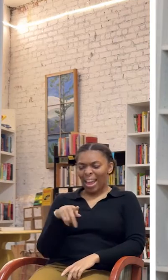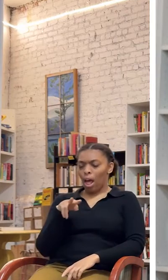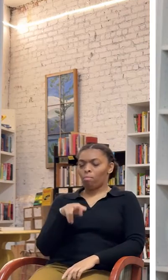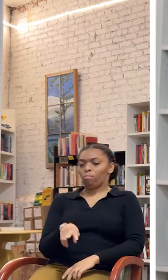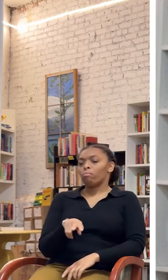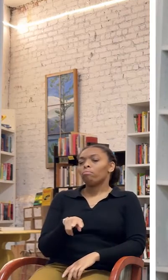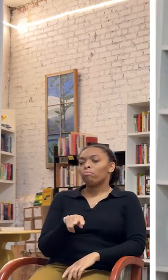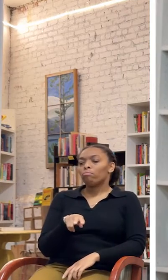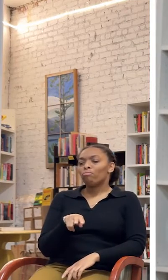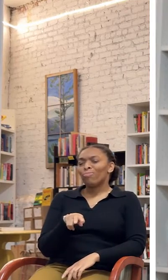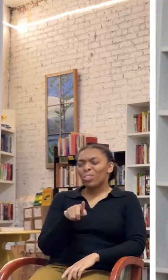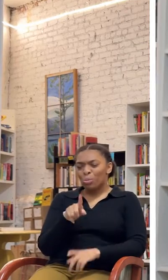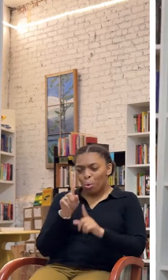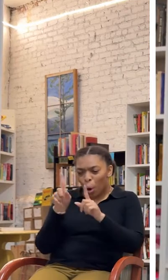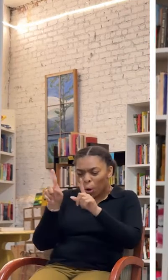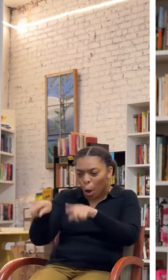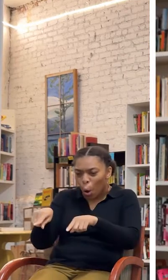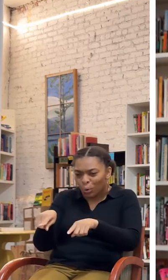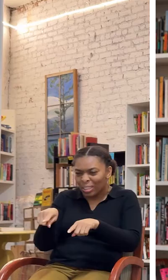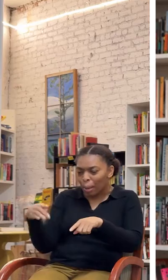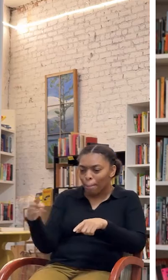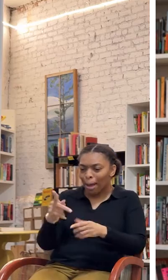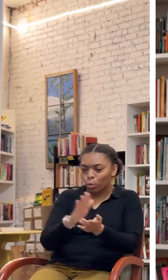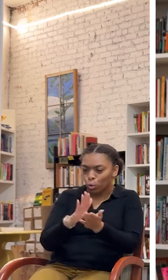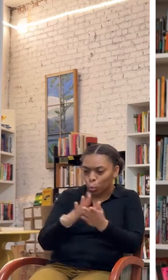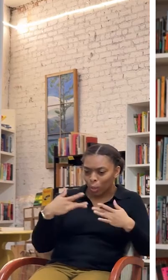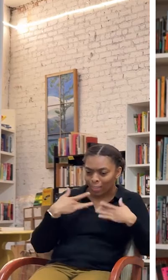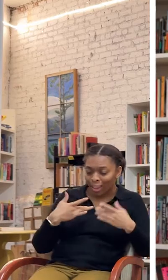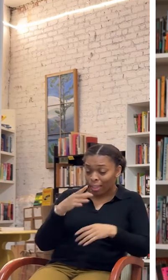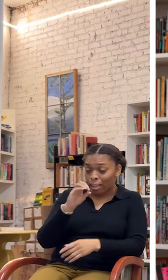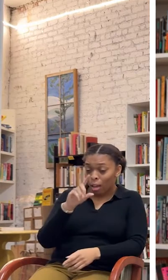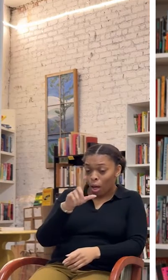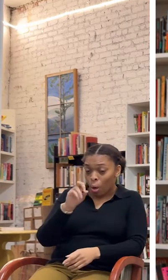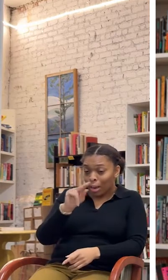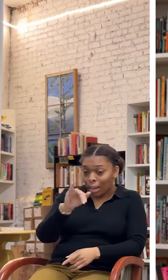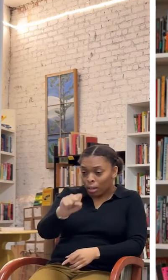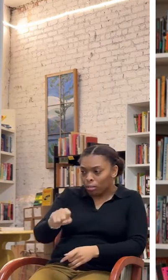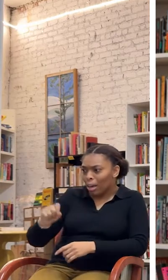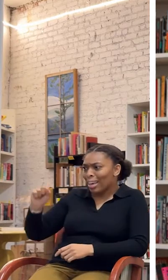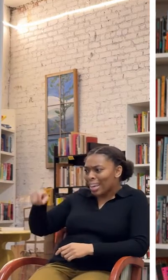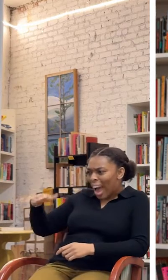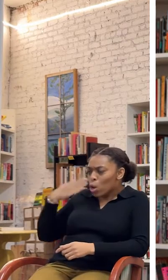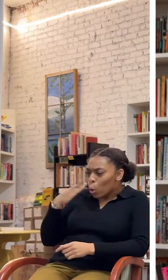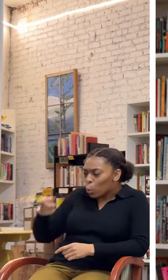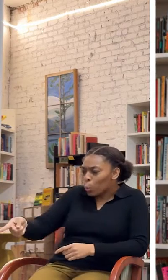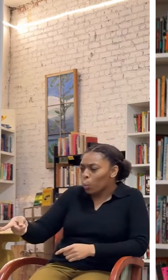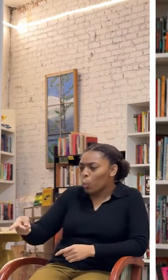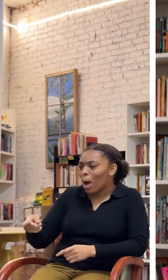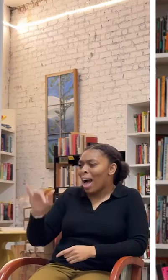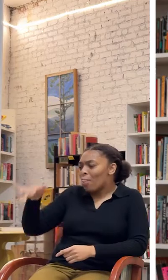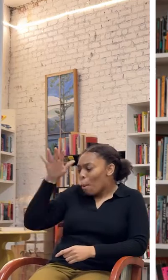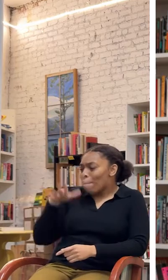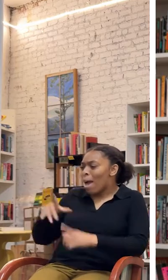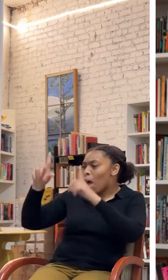was like, did you go to the back to school event at the colonies? She was like, yo, I know you, miss. The man took